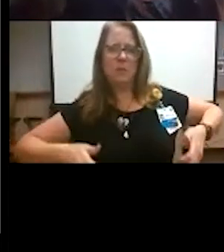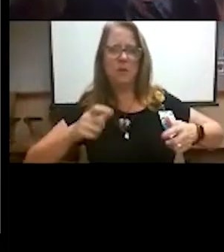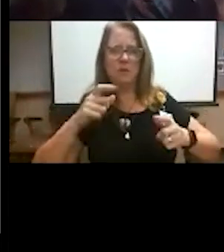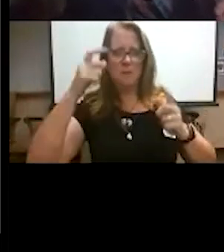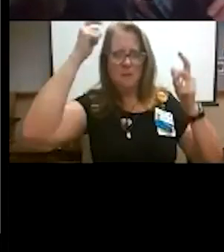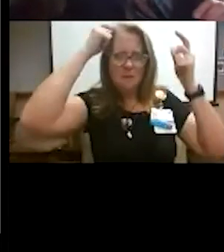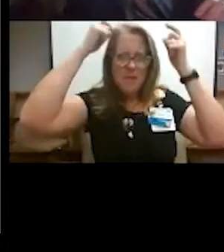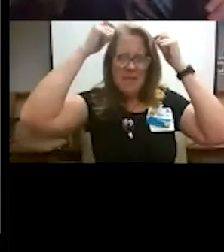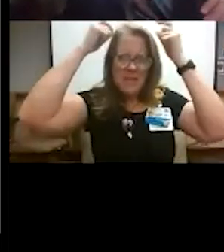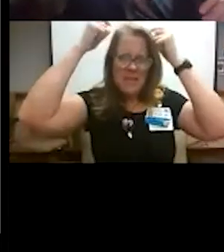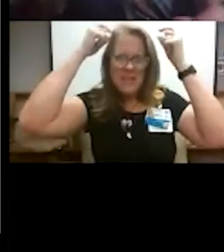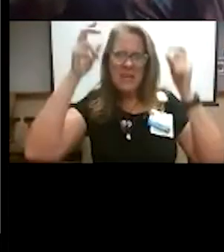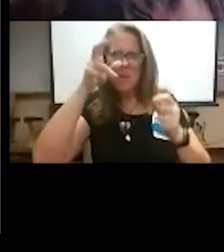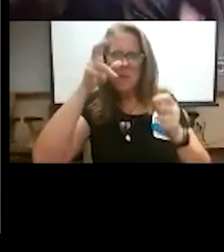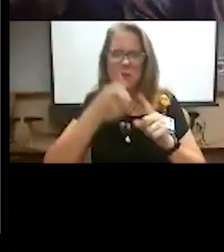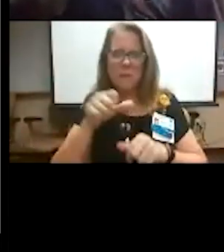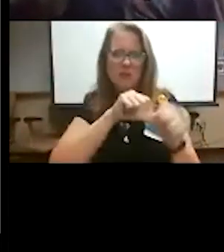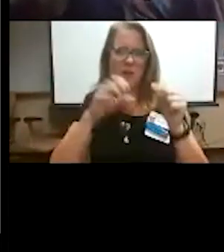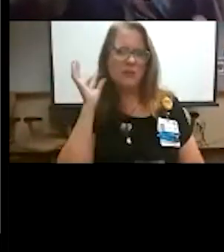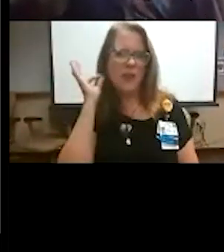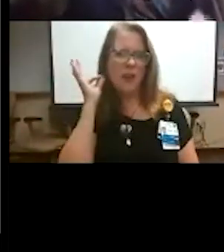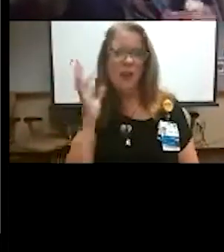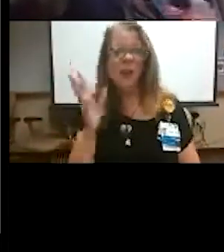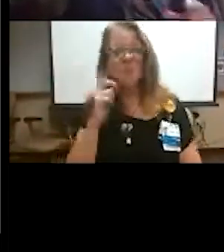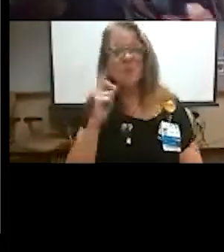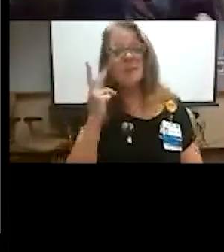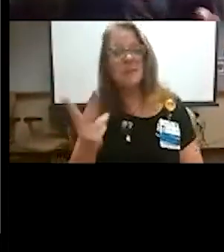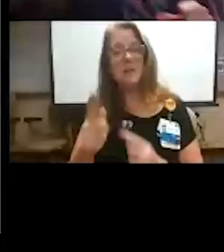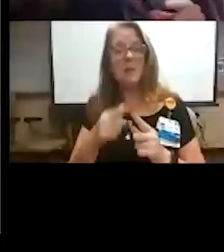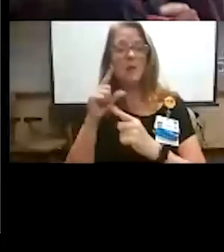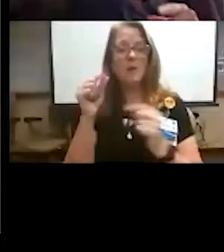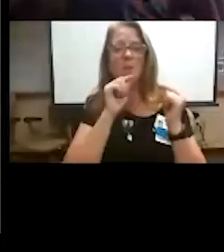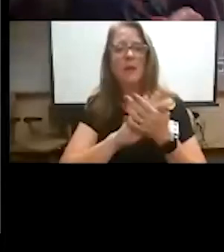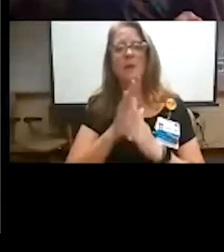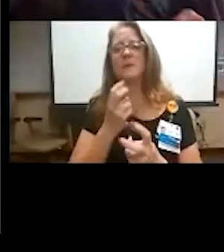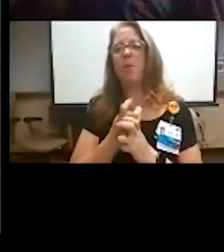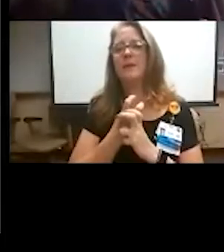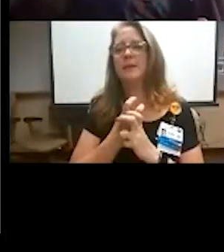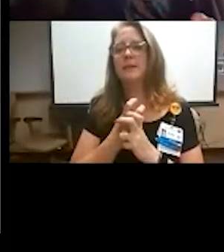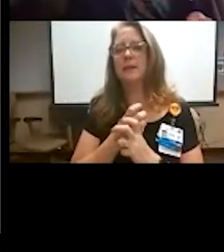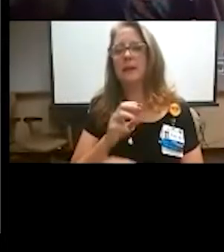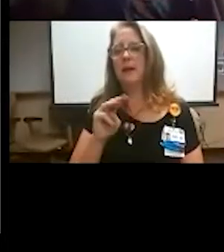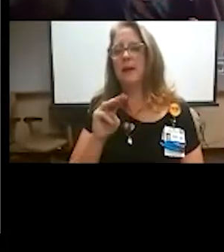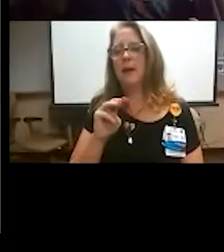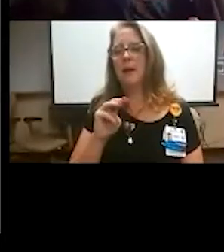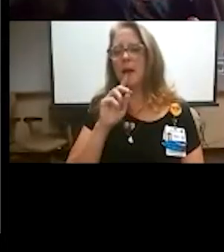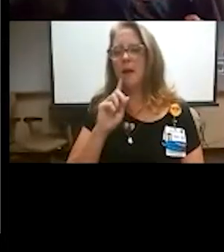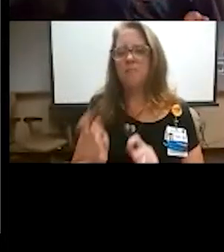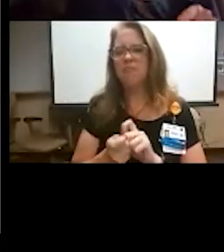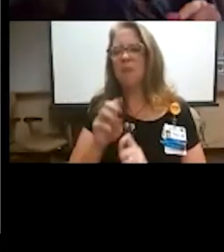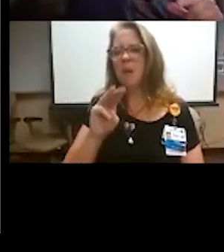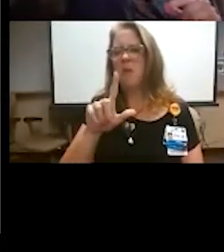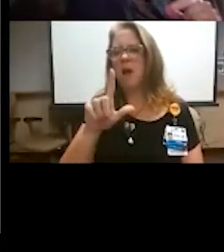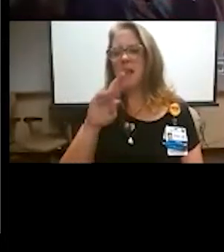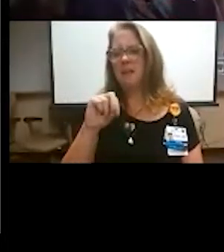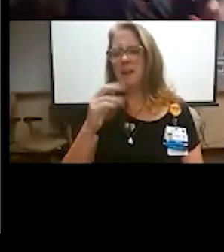other's hair. But what you'll see when the grapevine is getting poisoned is malignant gossip increasing.